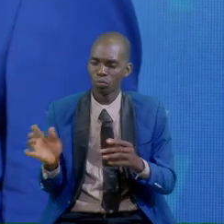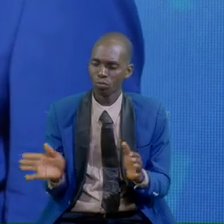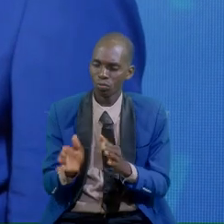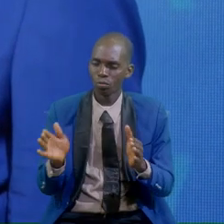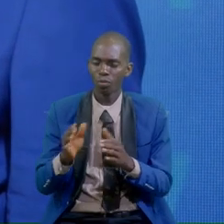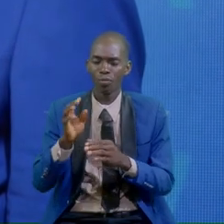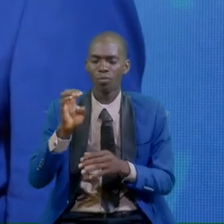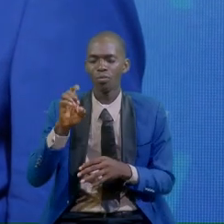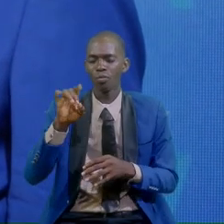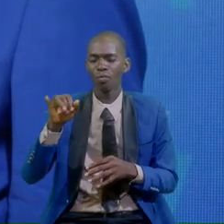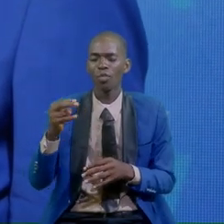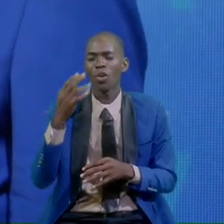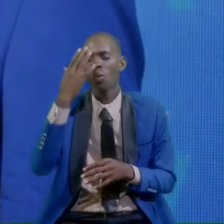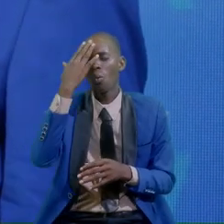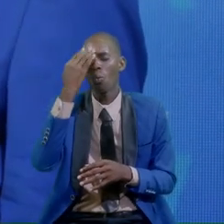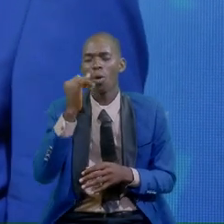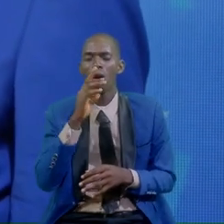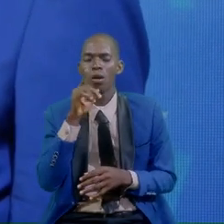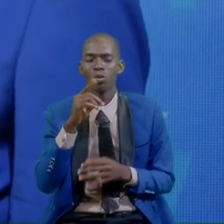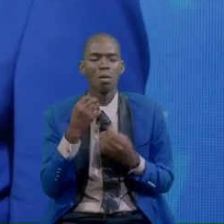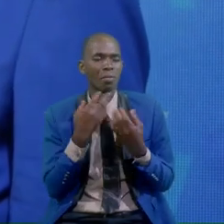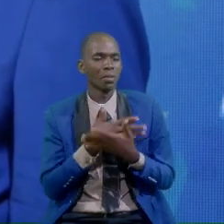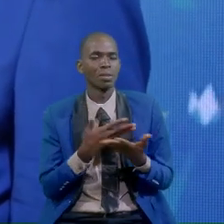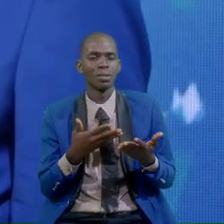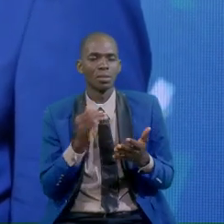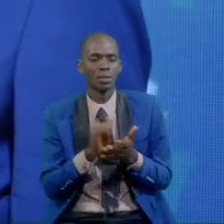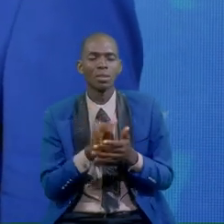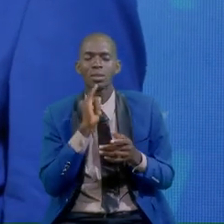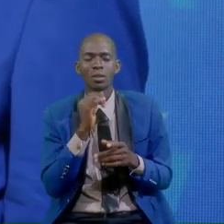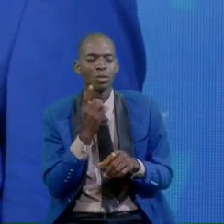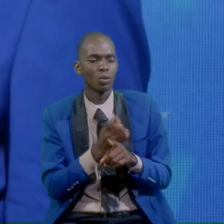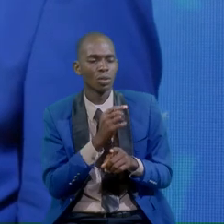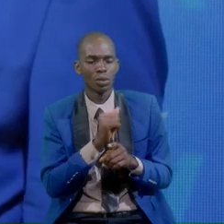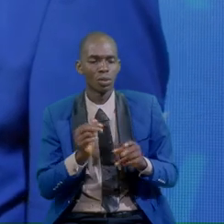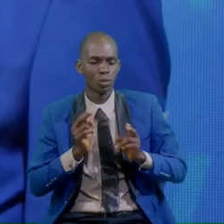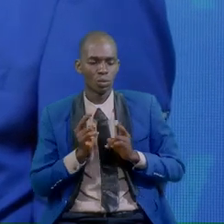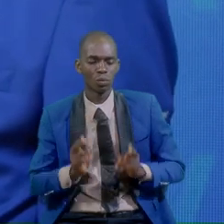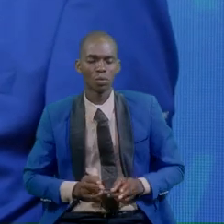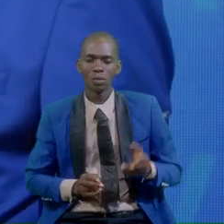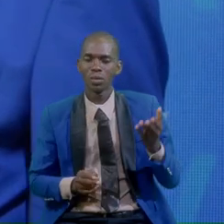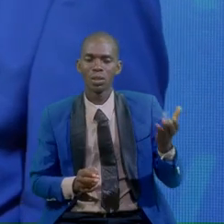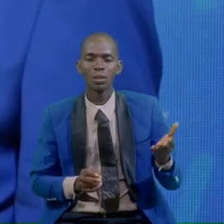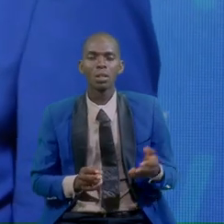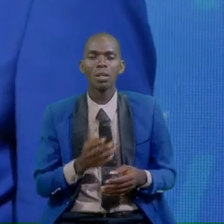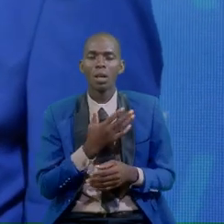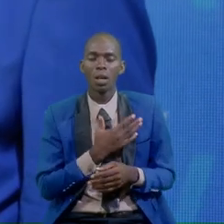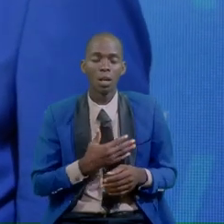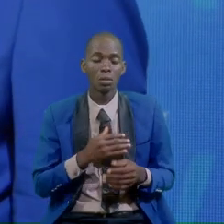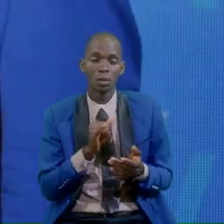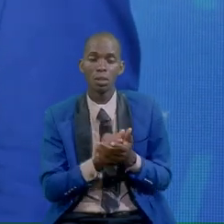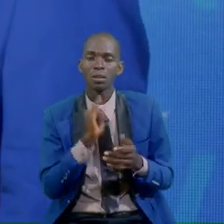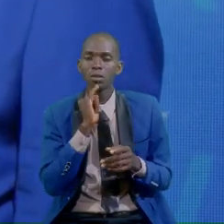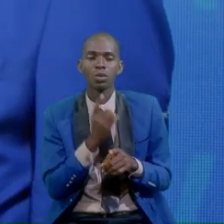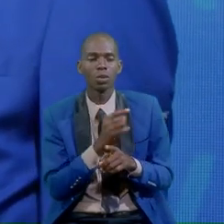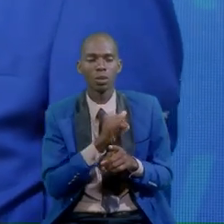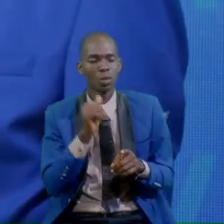are you afraid? That's just a man. And as God, or a woman, as God has dealt